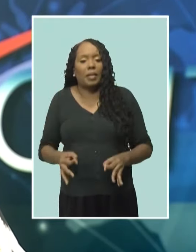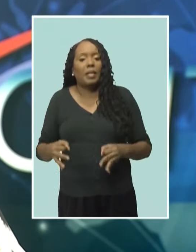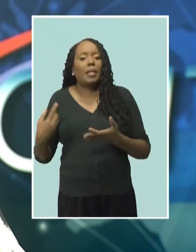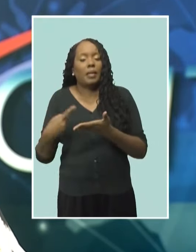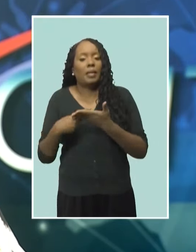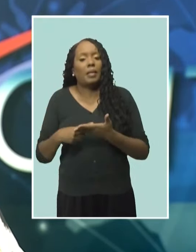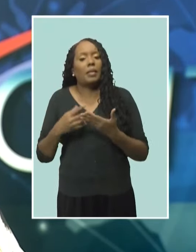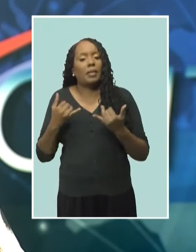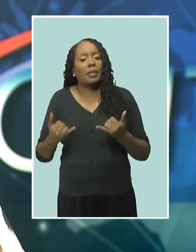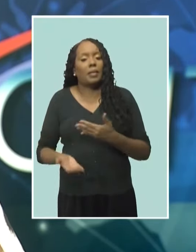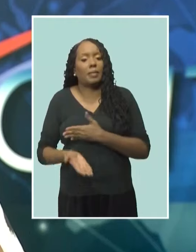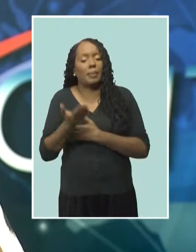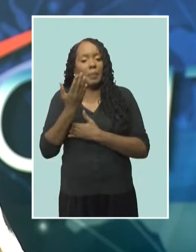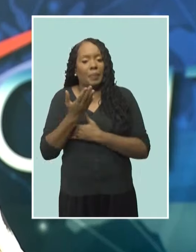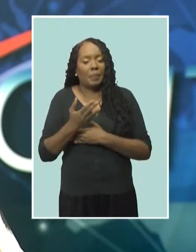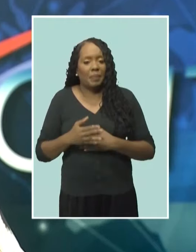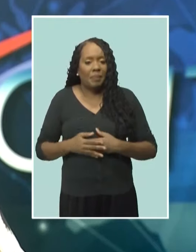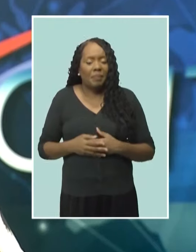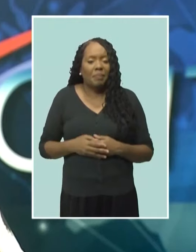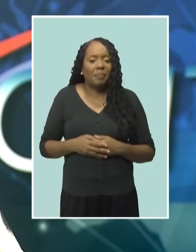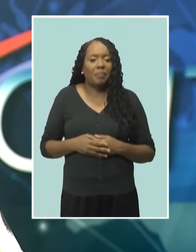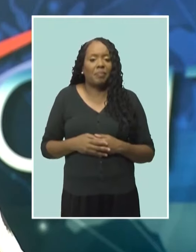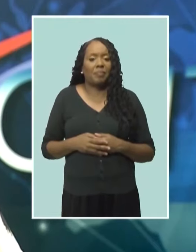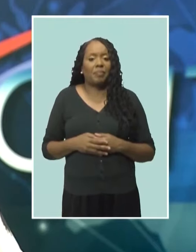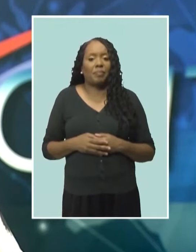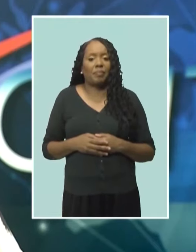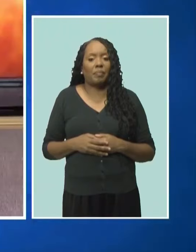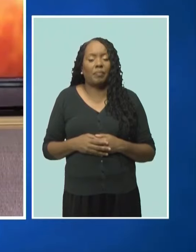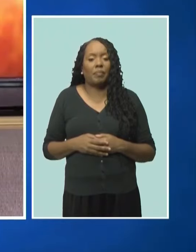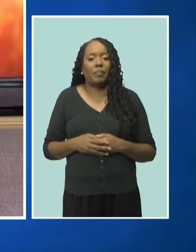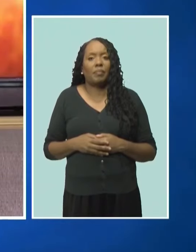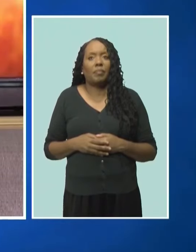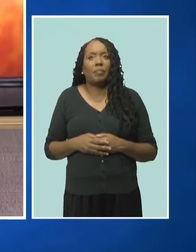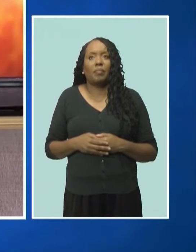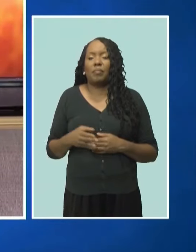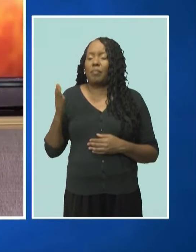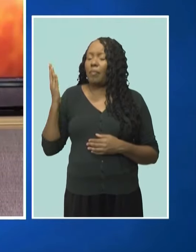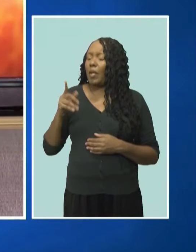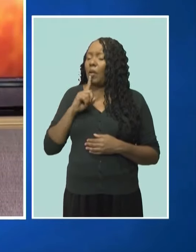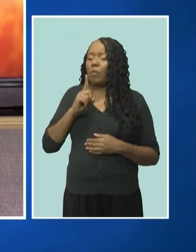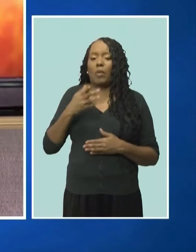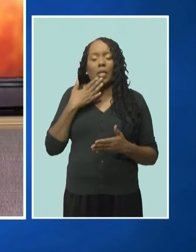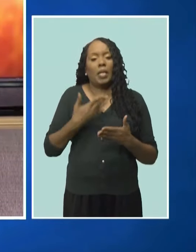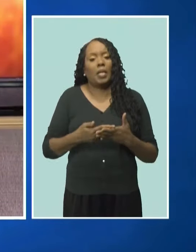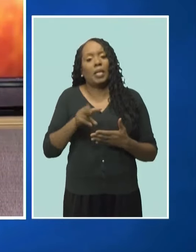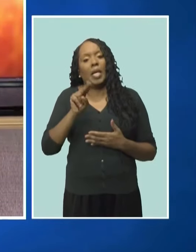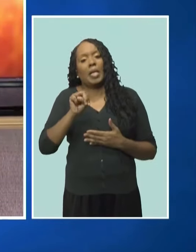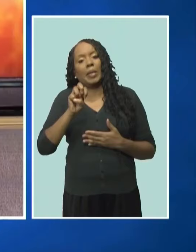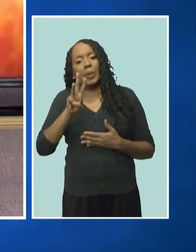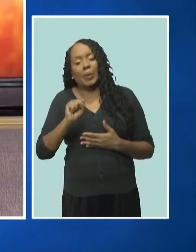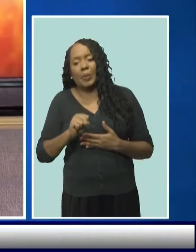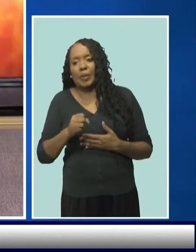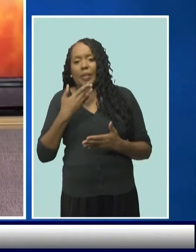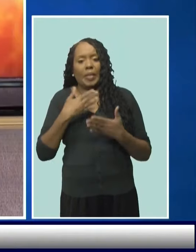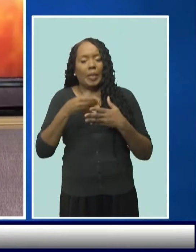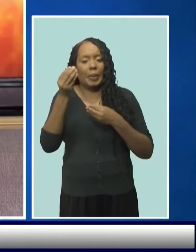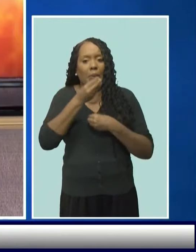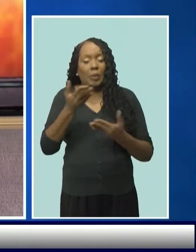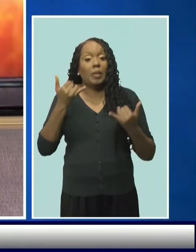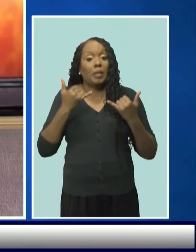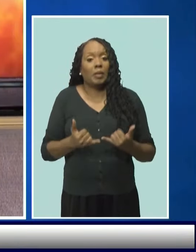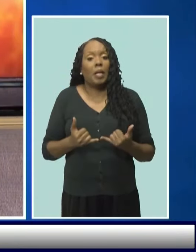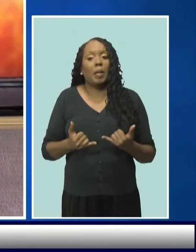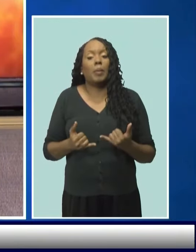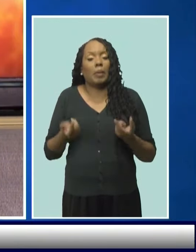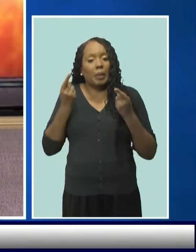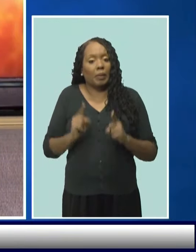on CBC TV8's Morning Barbados. That's very good news, because now that they have made that agreement,